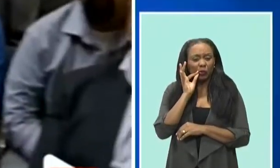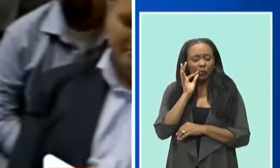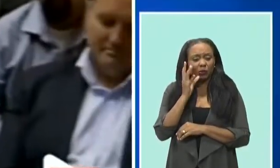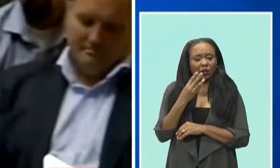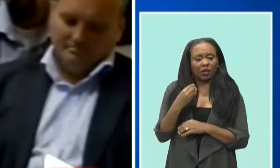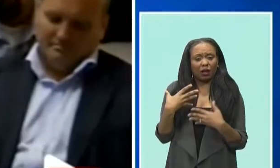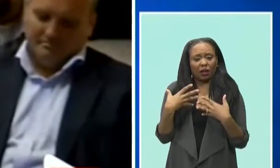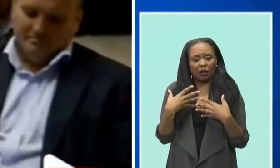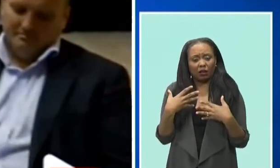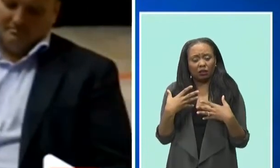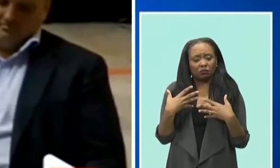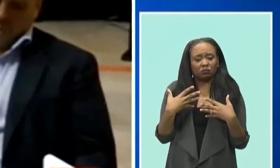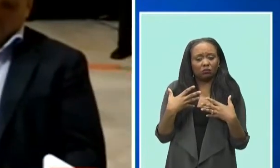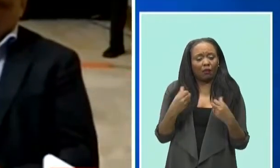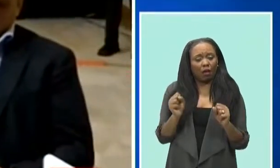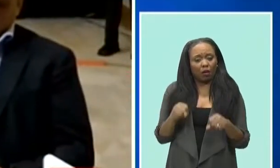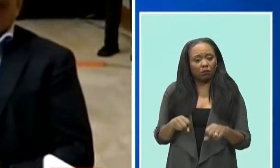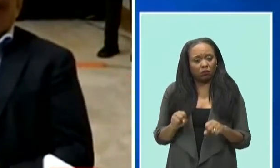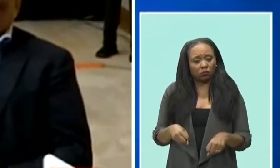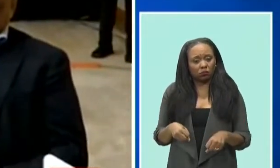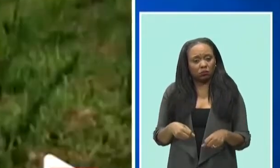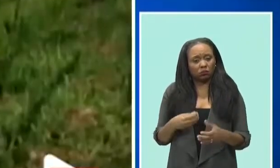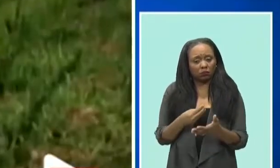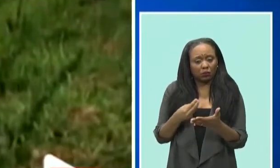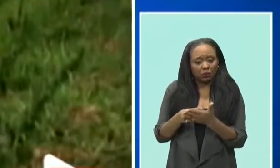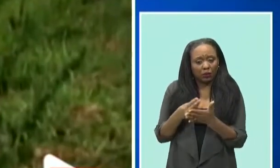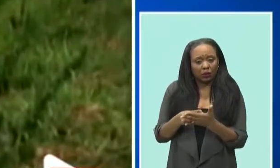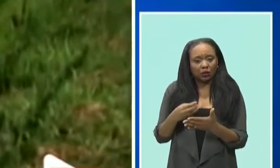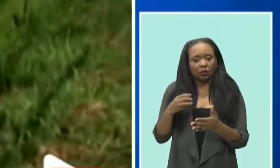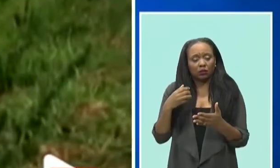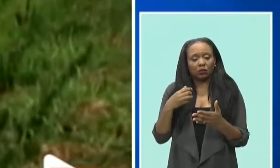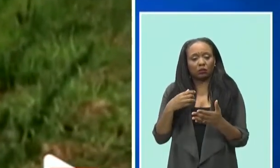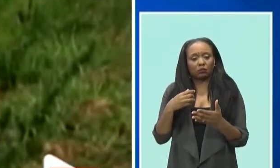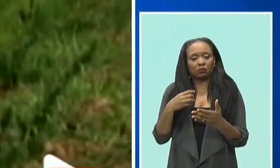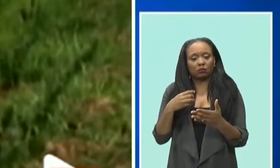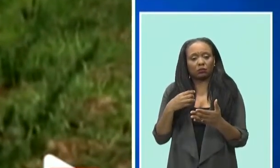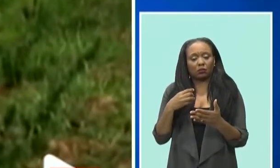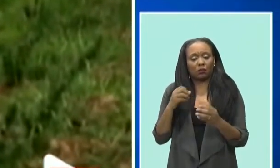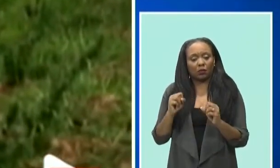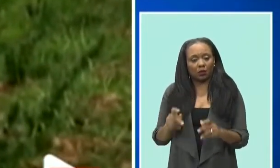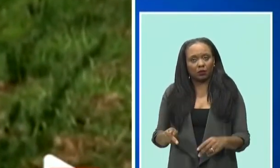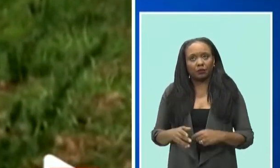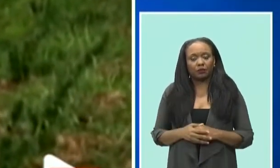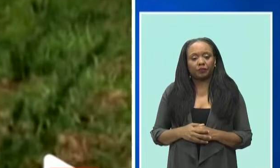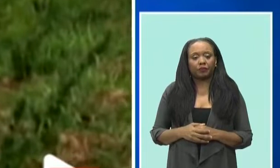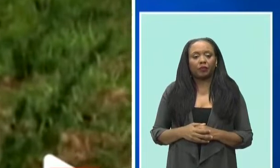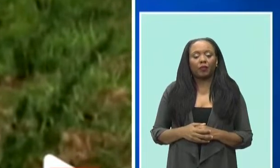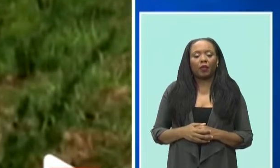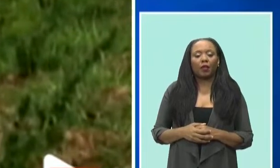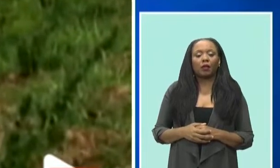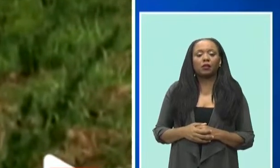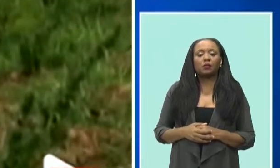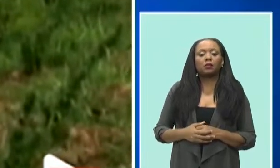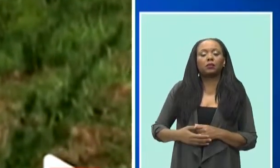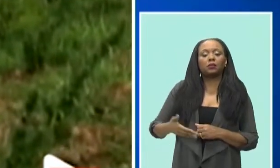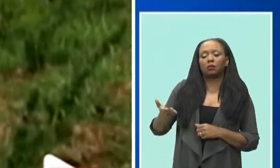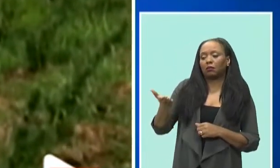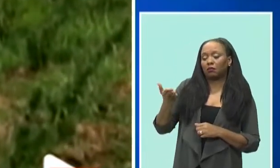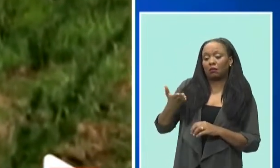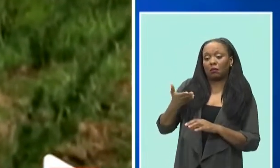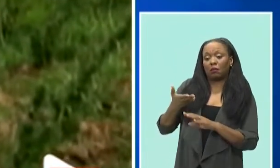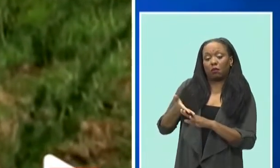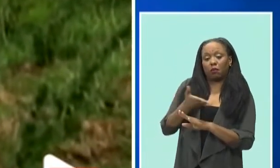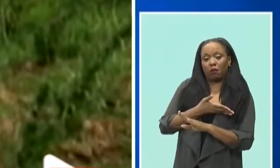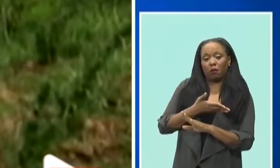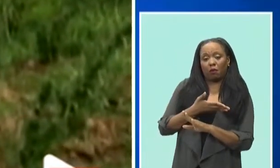Cannabis decriminalization and legalization advocate Dr. Anthony Pottinger noted that previous legislation prevented